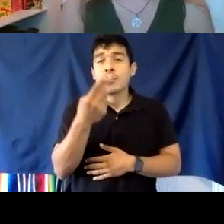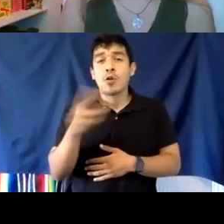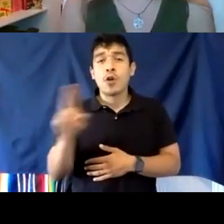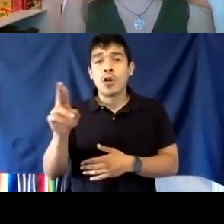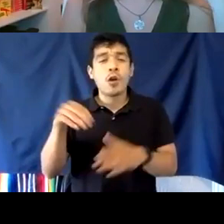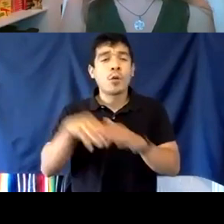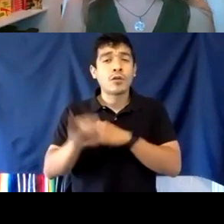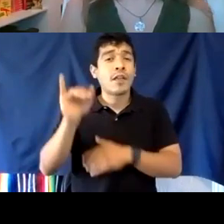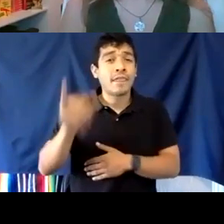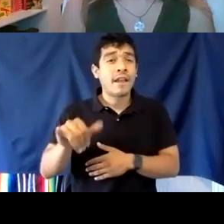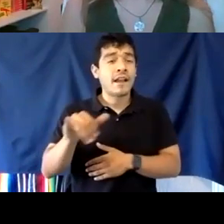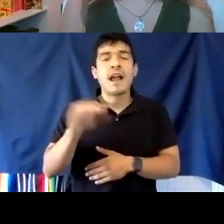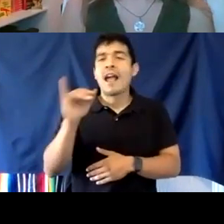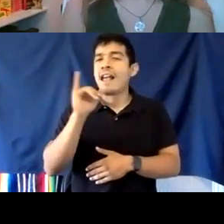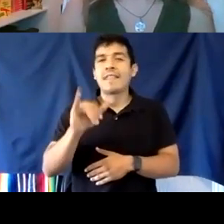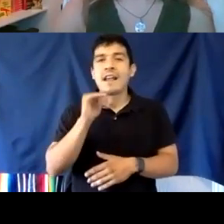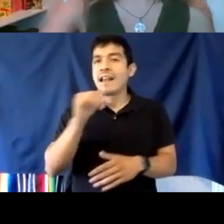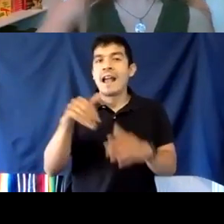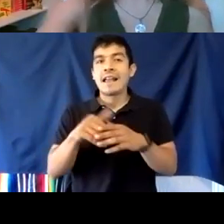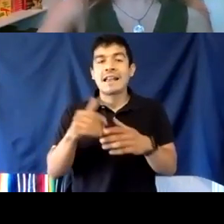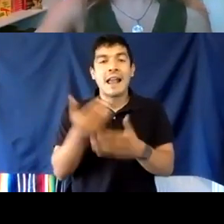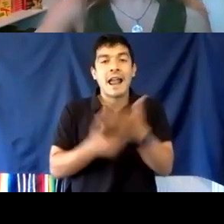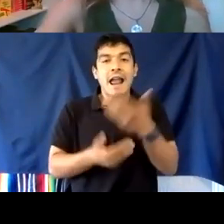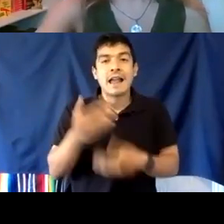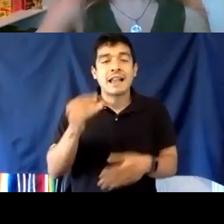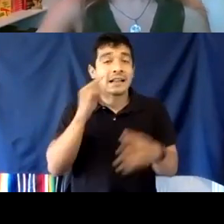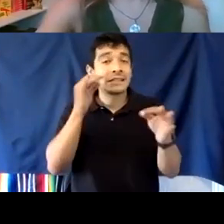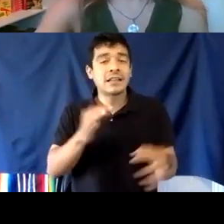is not in the hands of underrepresented groups.